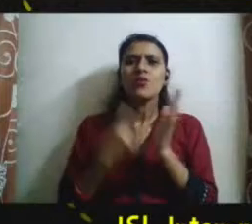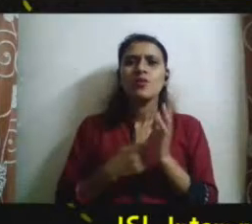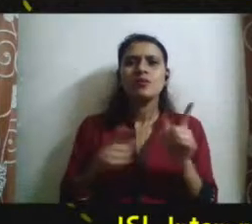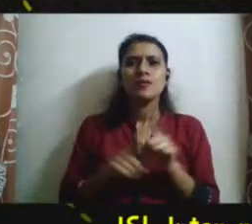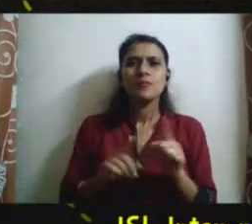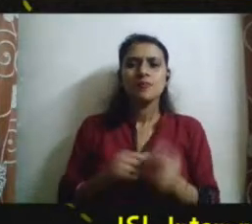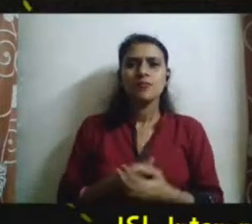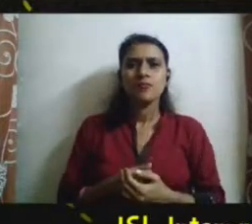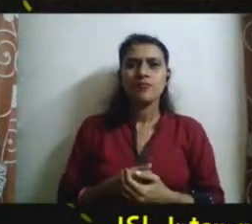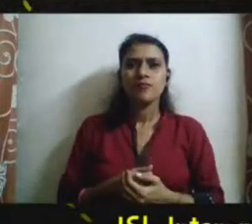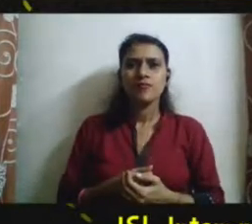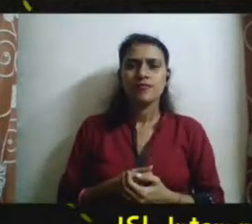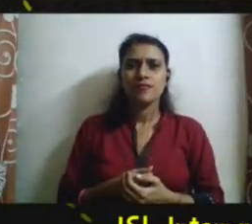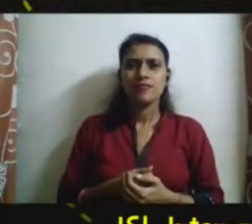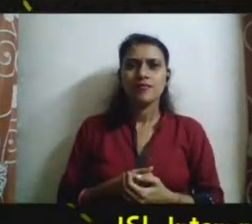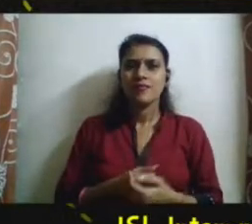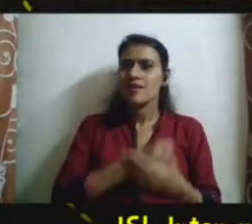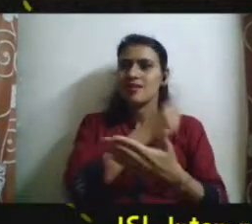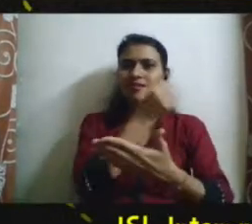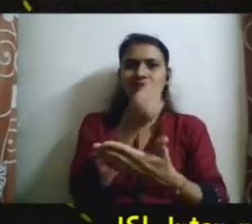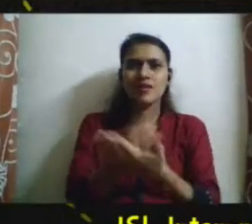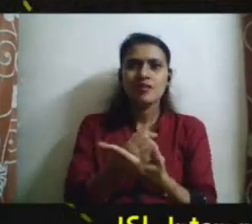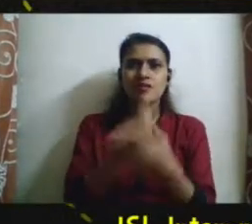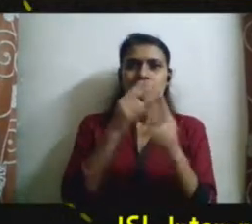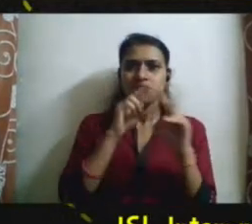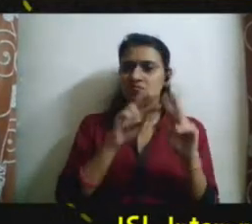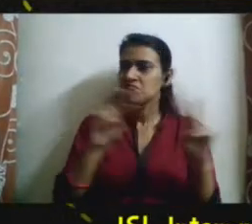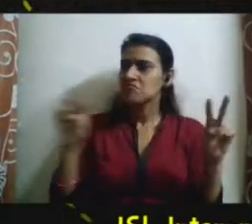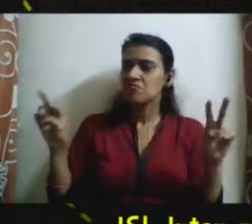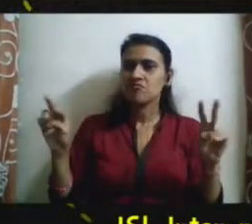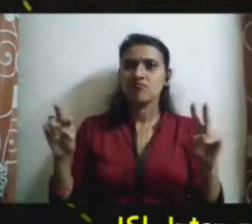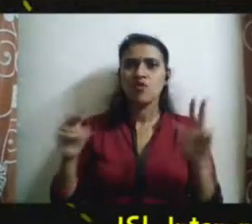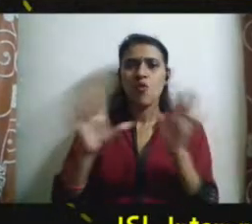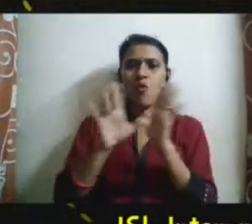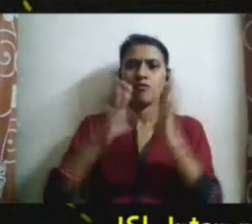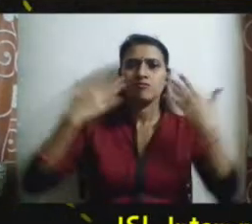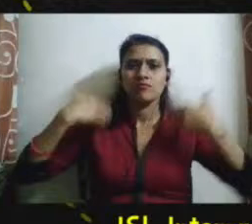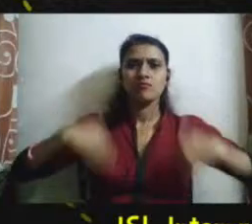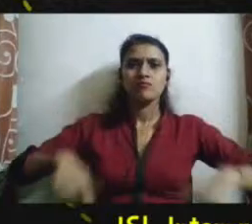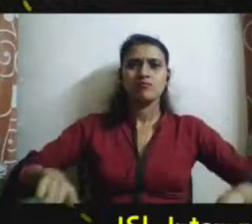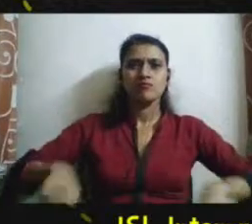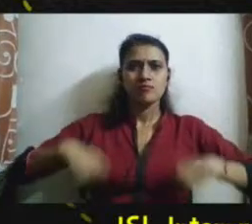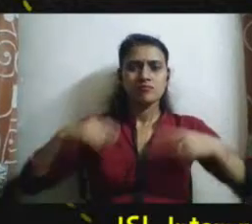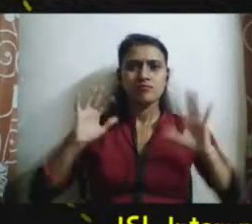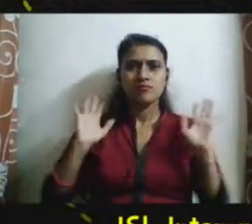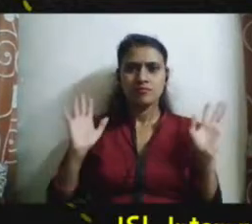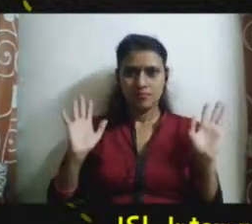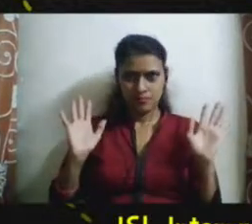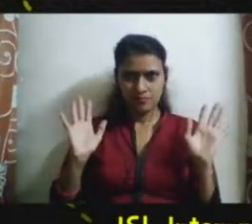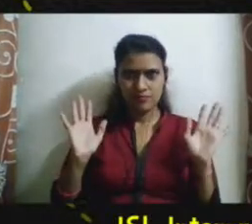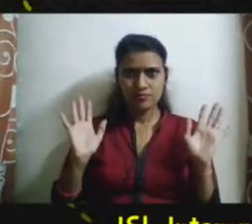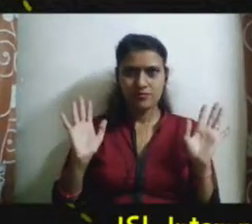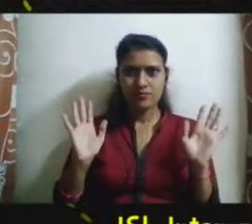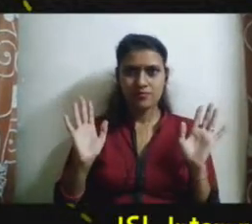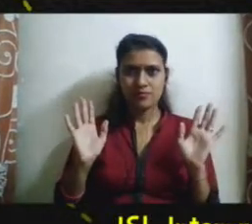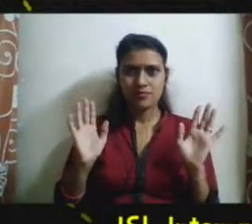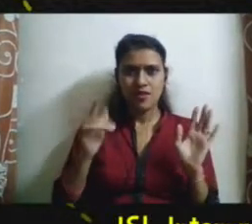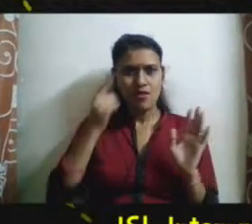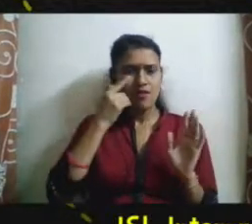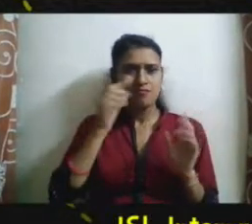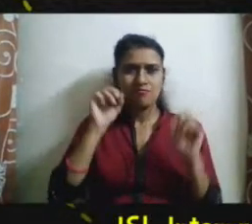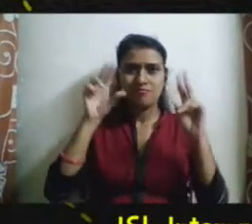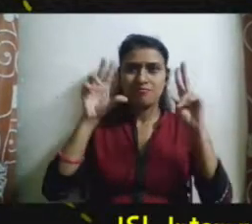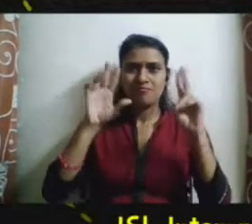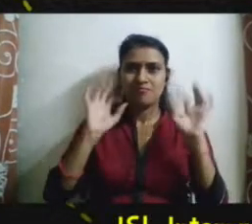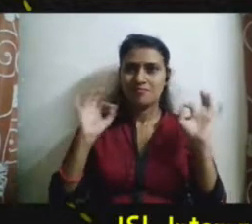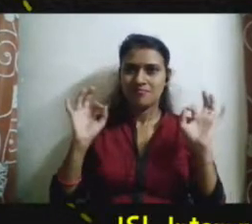seems, in quite a tattered kurta pajama, eyes absolutely bloodshot, high